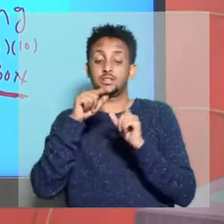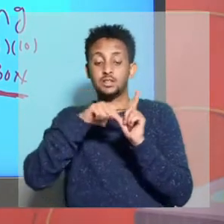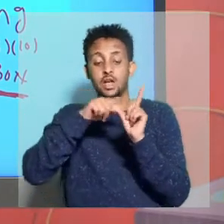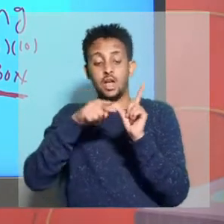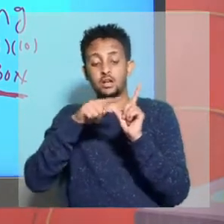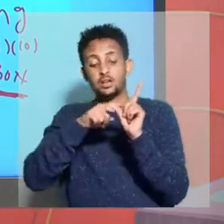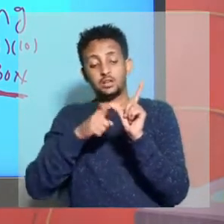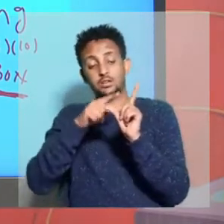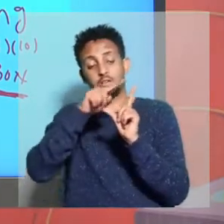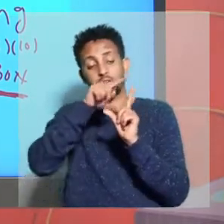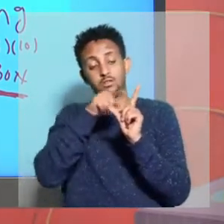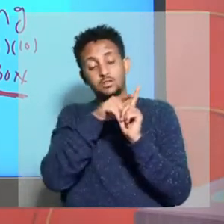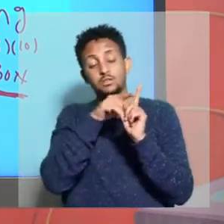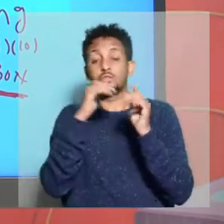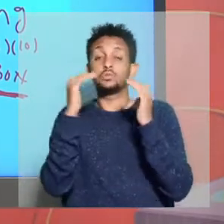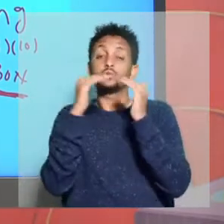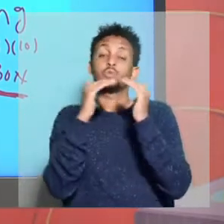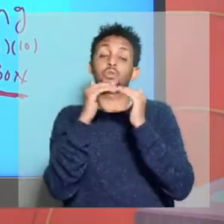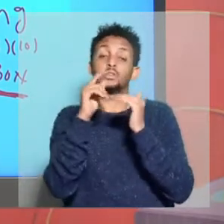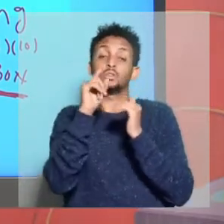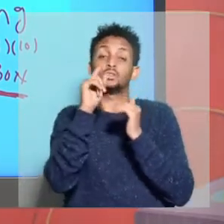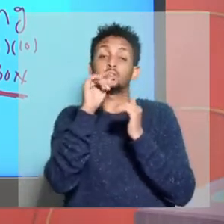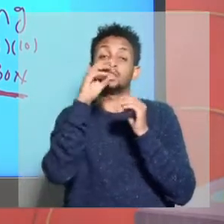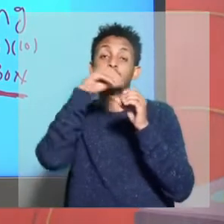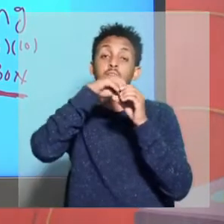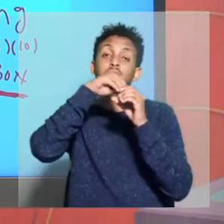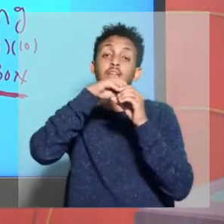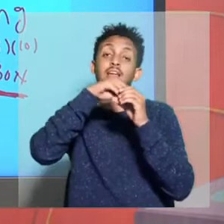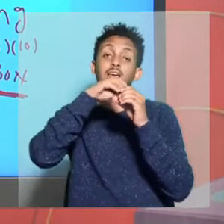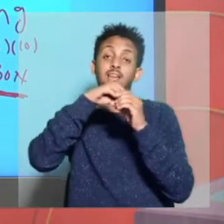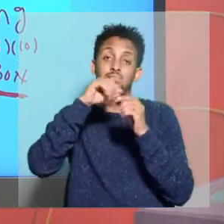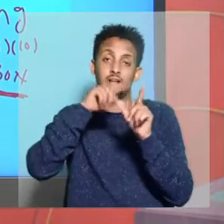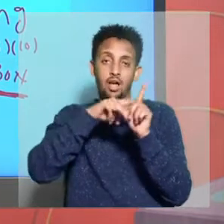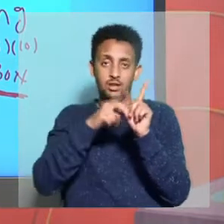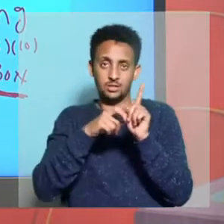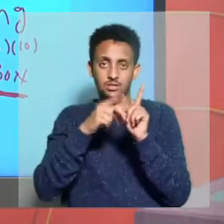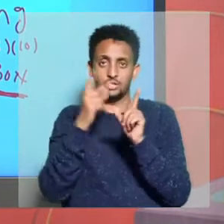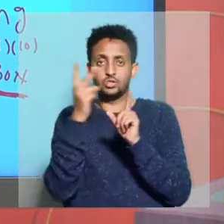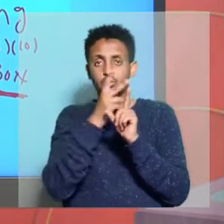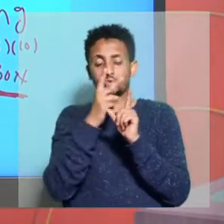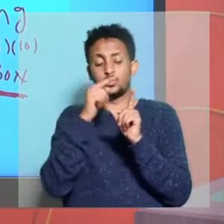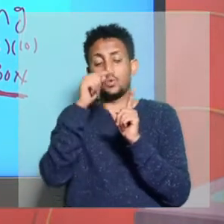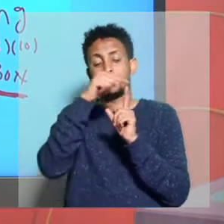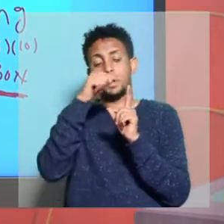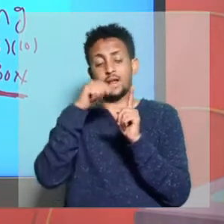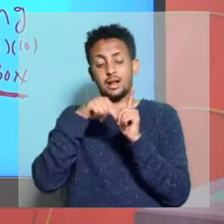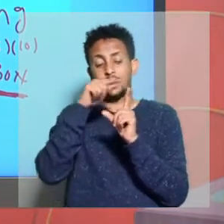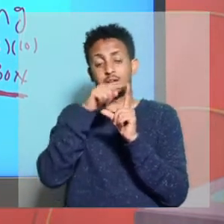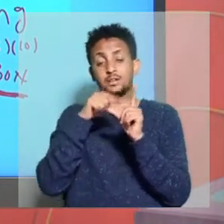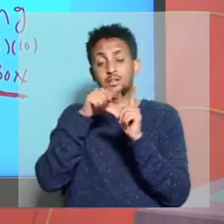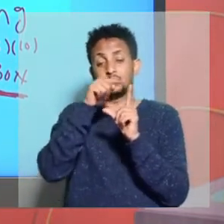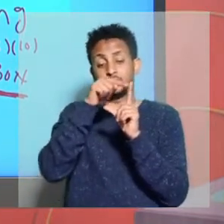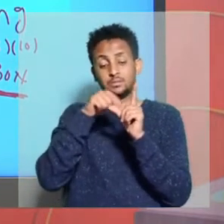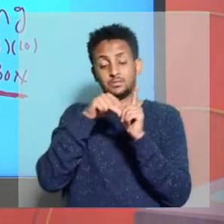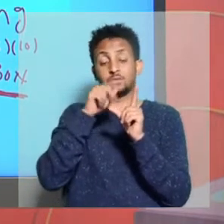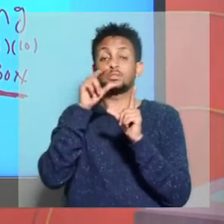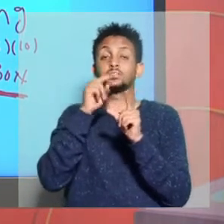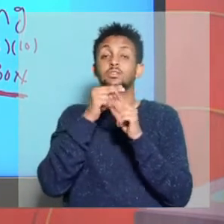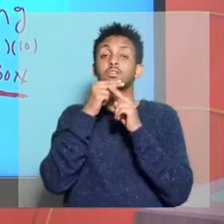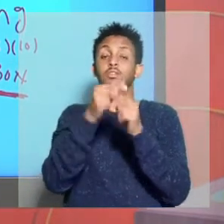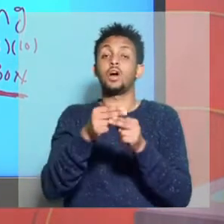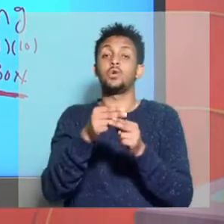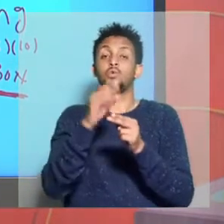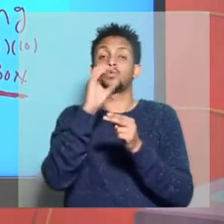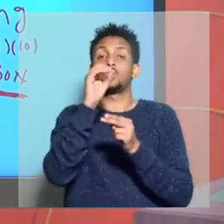and this angle are alternate interior angles, okay, for two parallel sides, and here this angle and this angle are known to